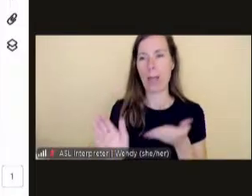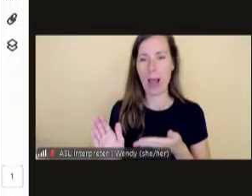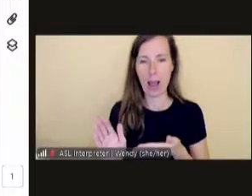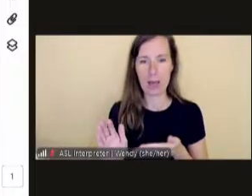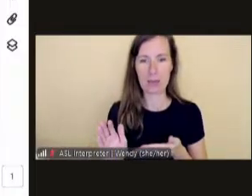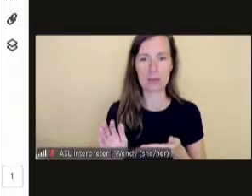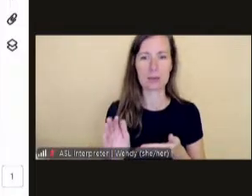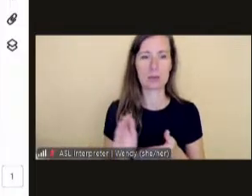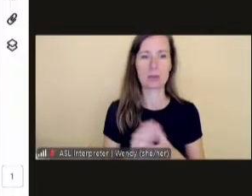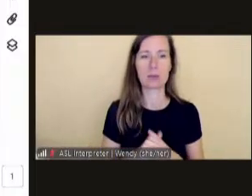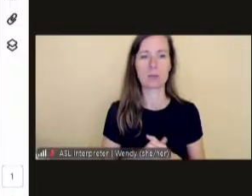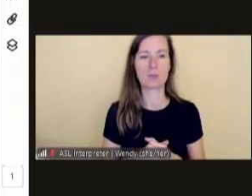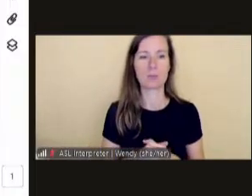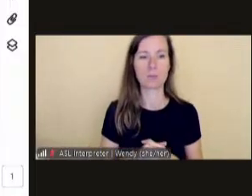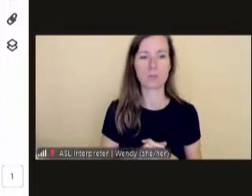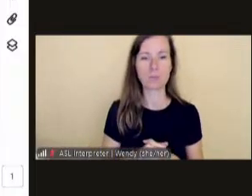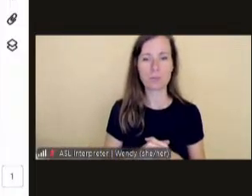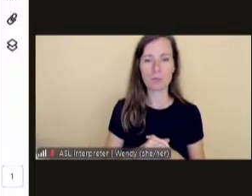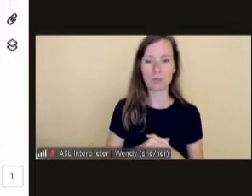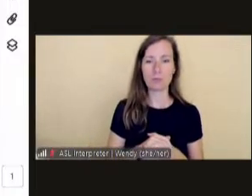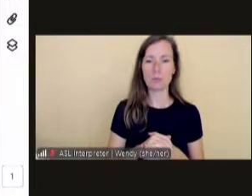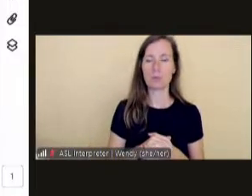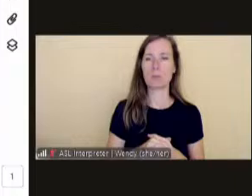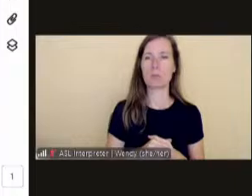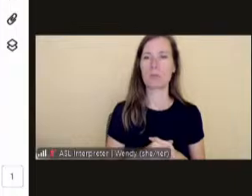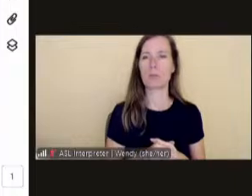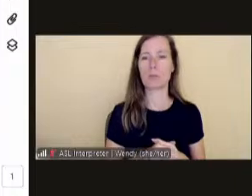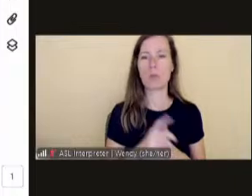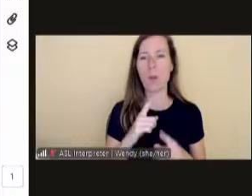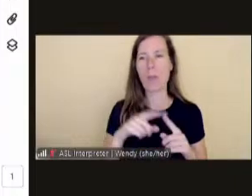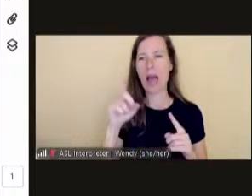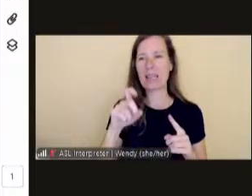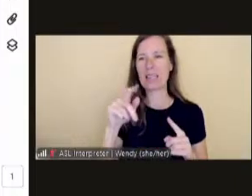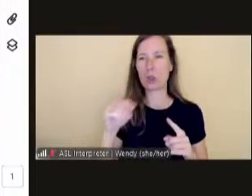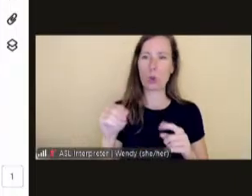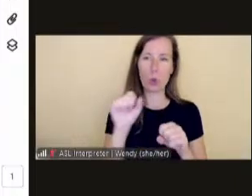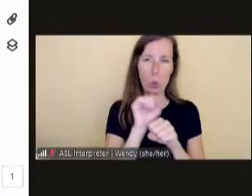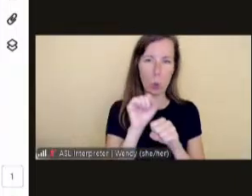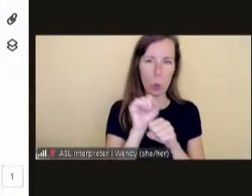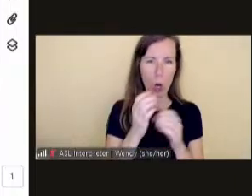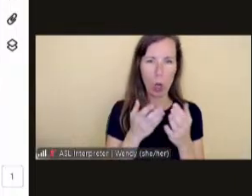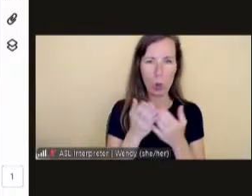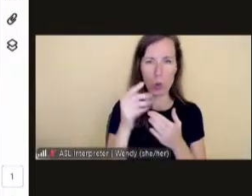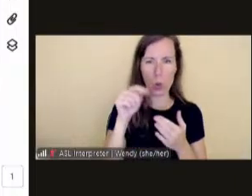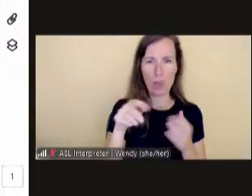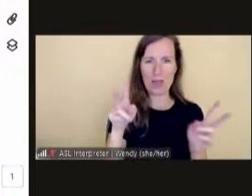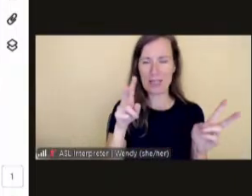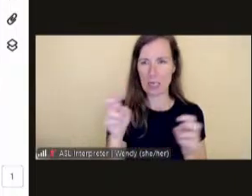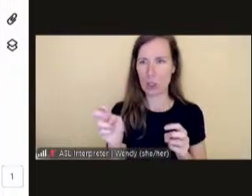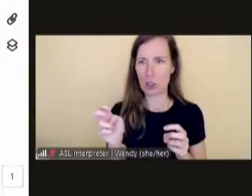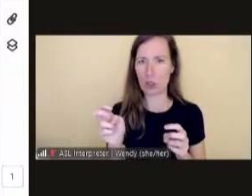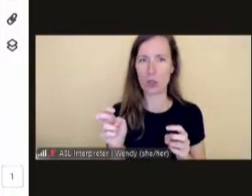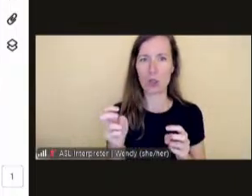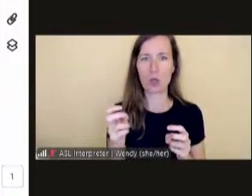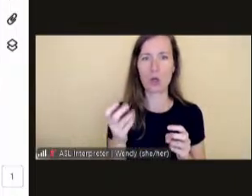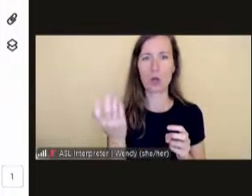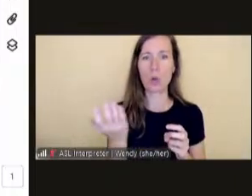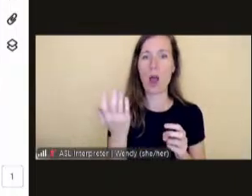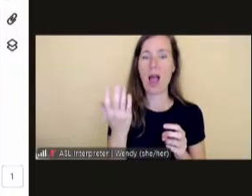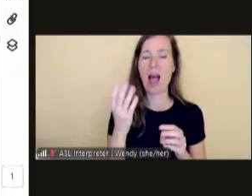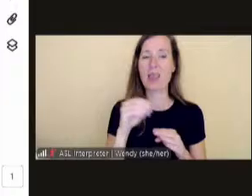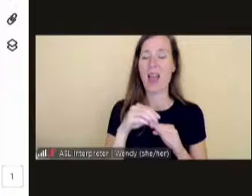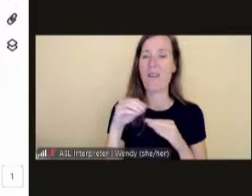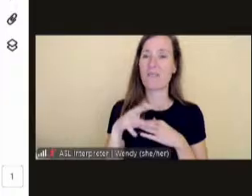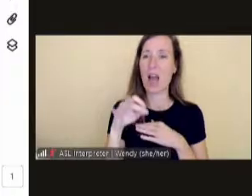need to work through this issue. The really adverse effect of this can be seen in a couple